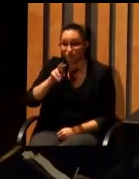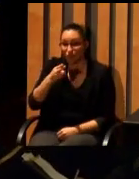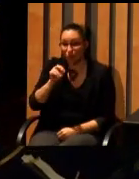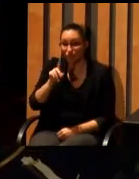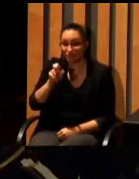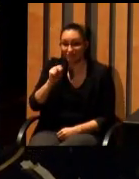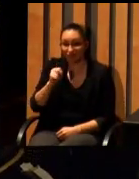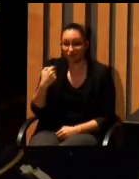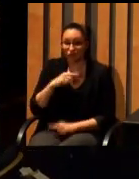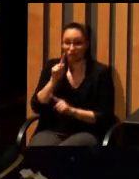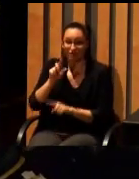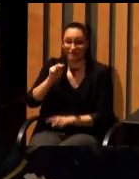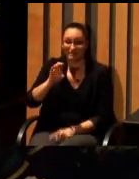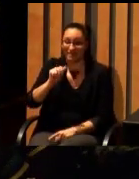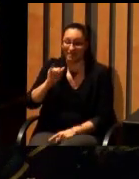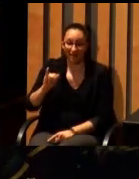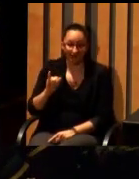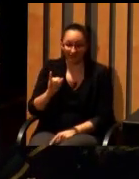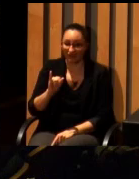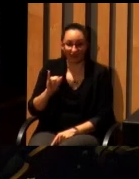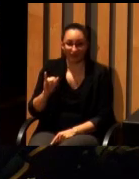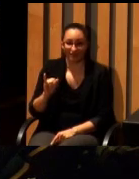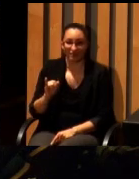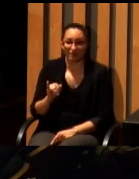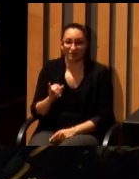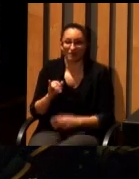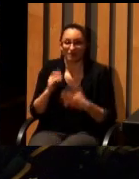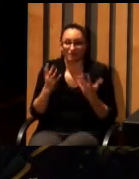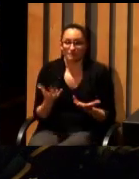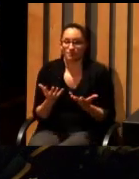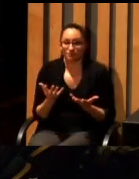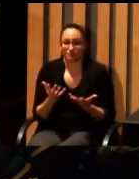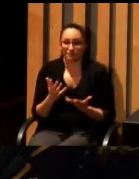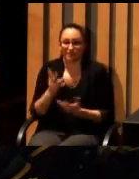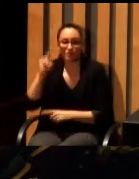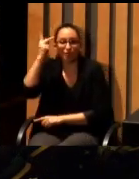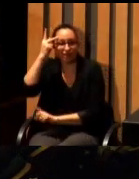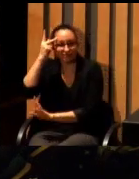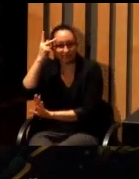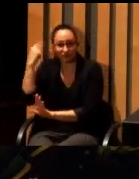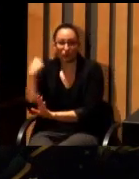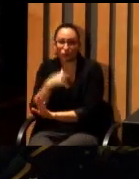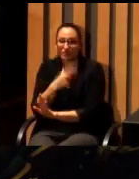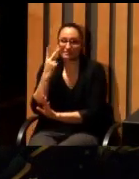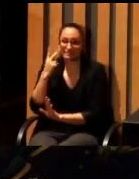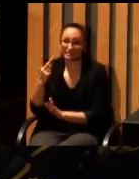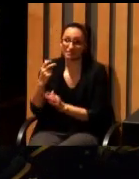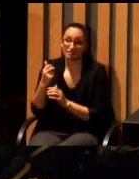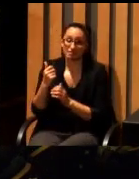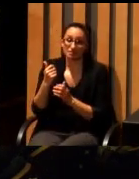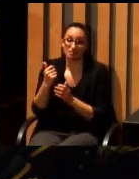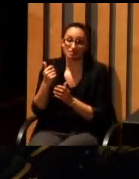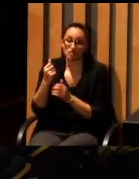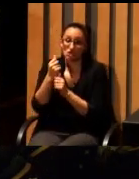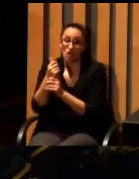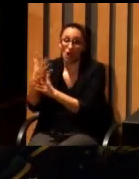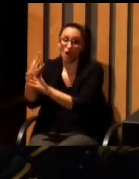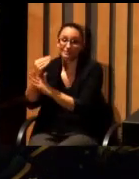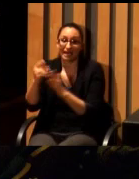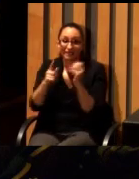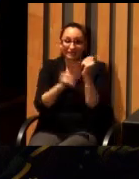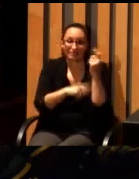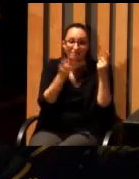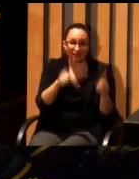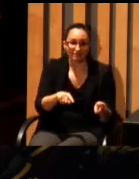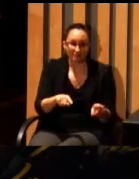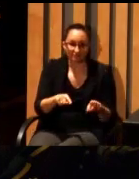months ago coming to NCAI. And so in politics, we're thinking of cause and effect. And it reminds me, the Baltimore was brought up a